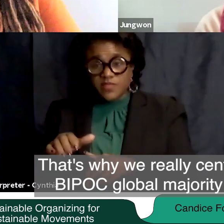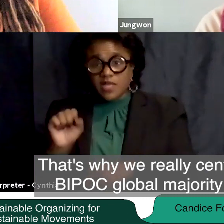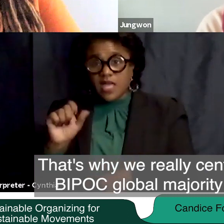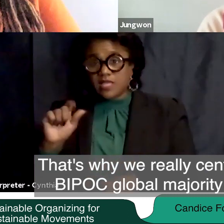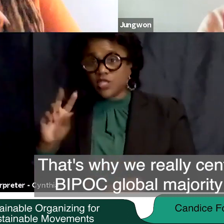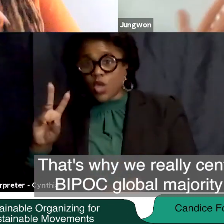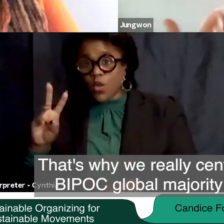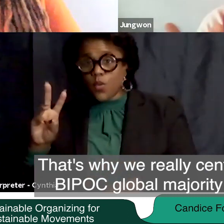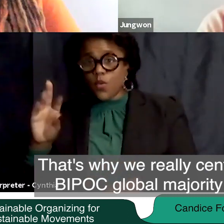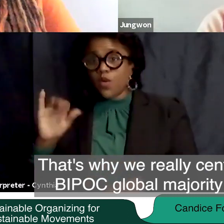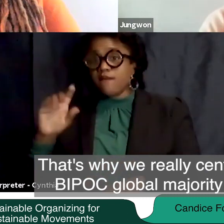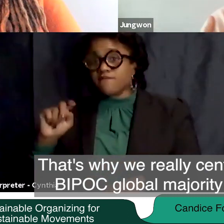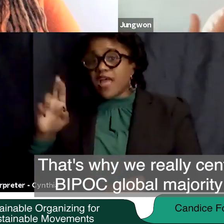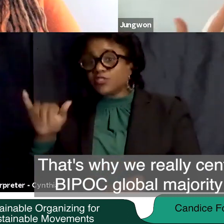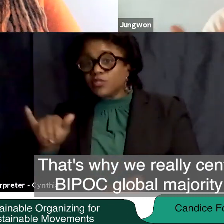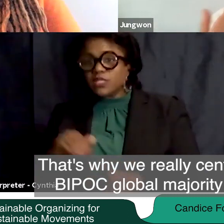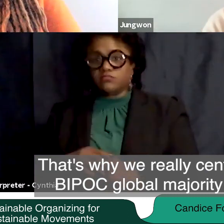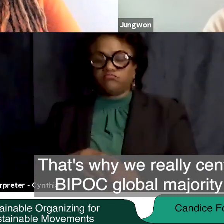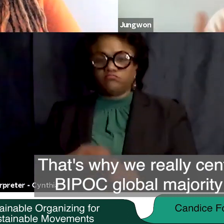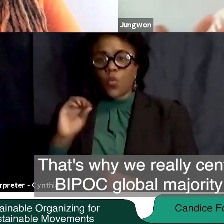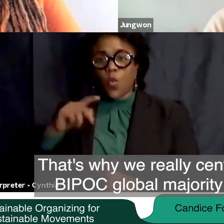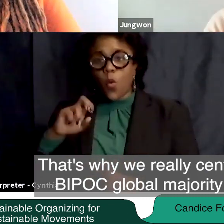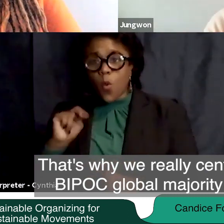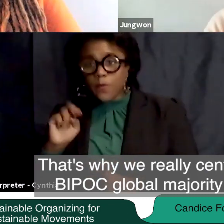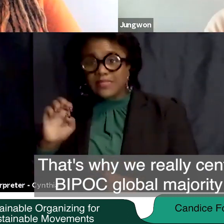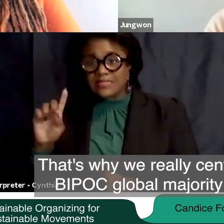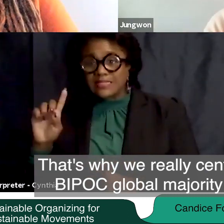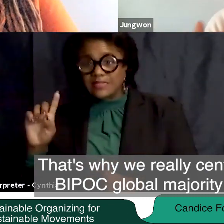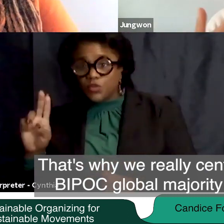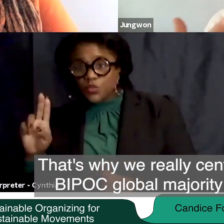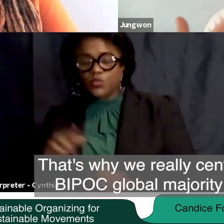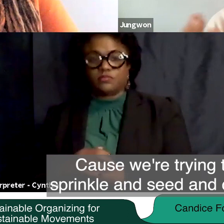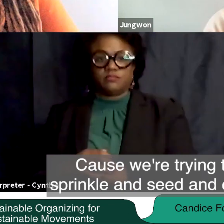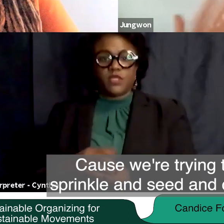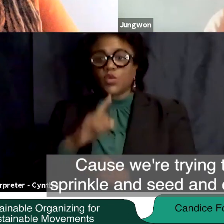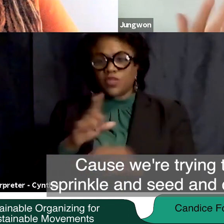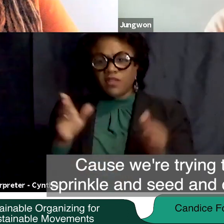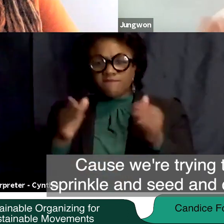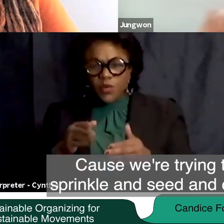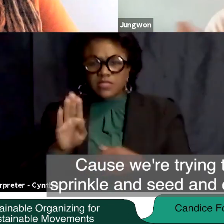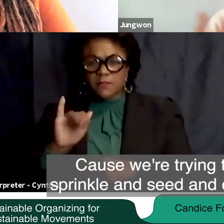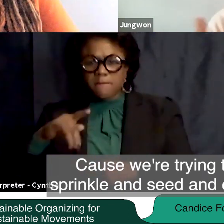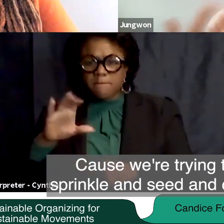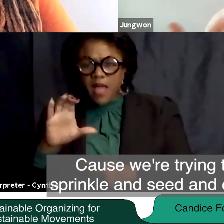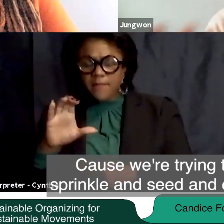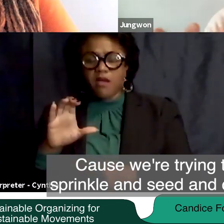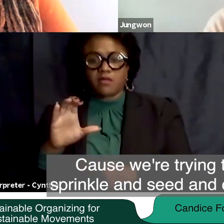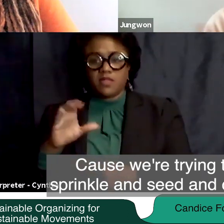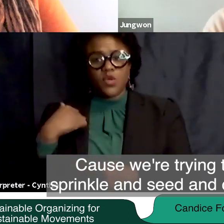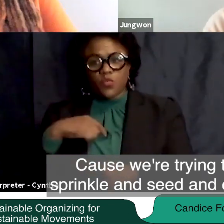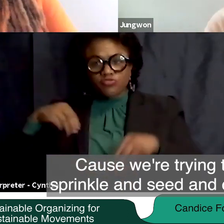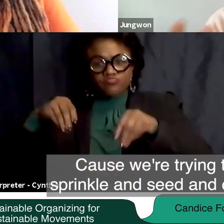EDU. That's why we really center, BIPOC, global majority instructors, because we're trying to kind of sprinkle and